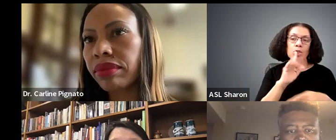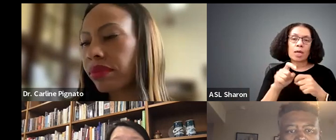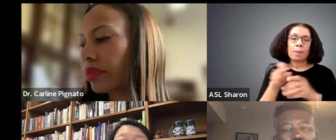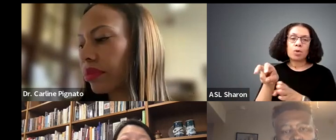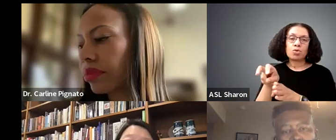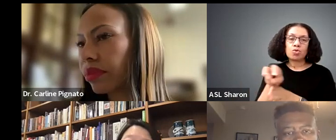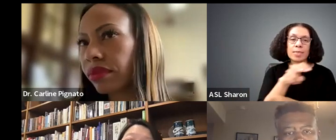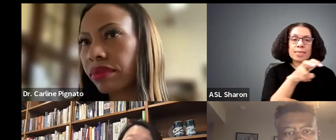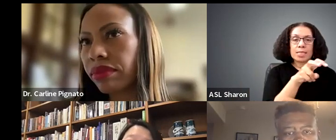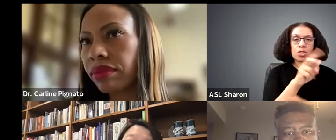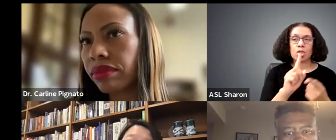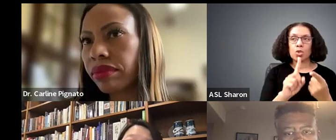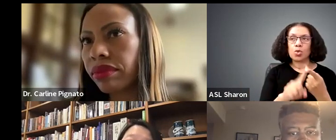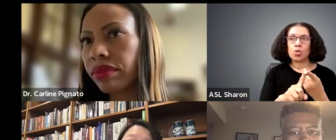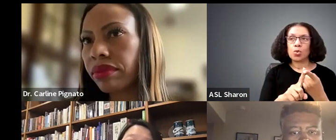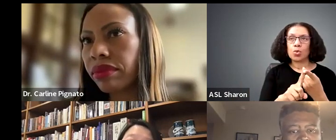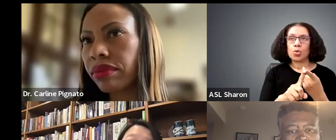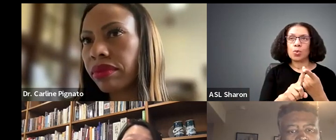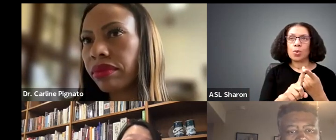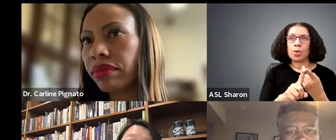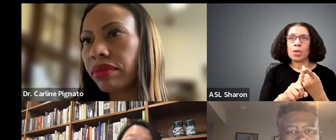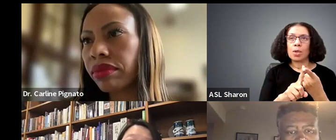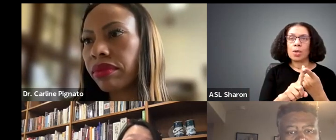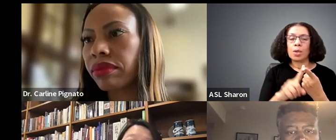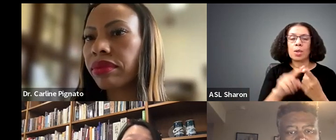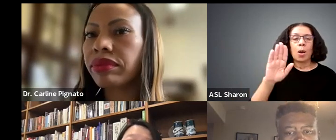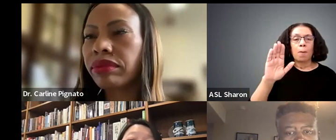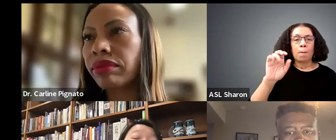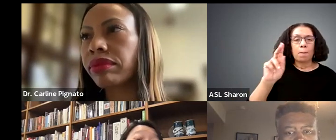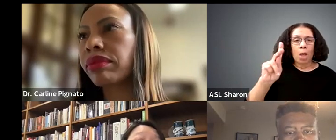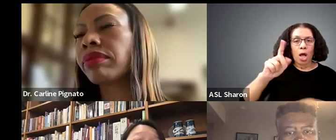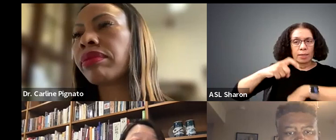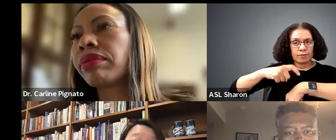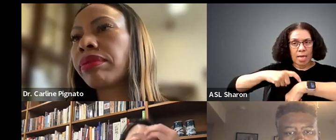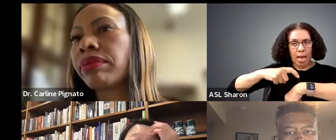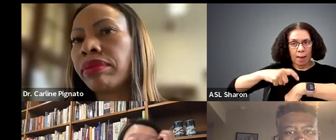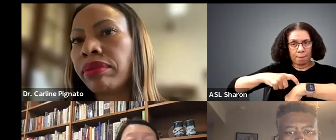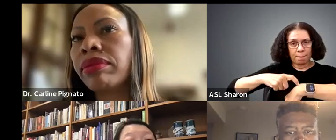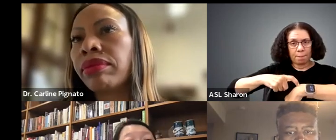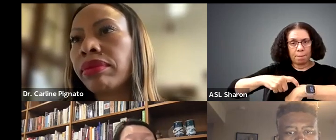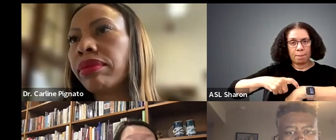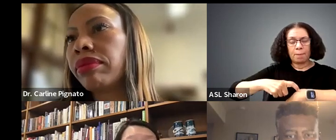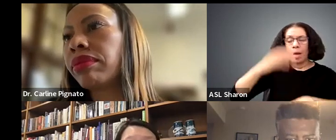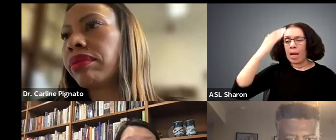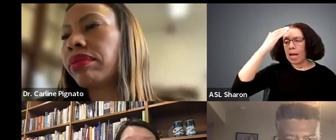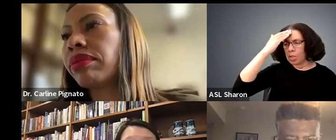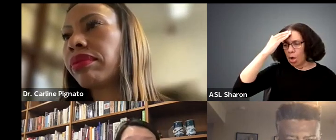to the day, talking about the block of time. And I know Mr. Guerra said, yes, it's best to do it in person. He